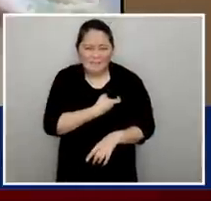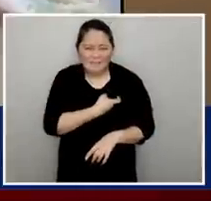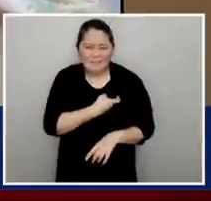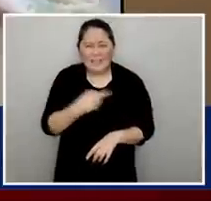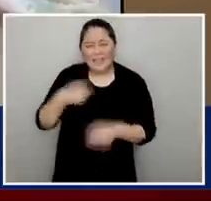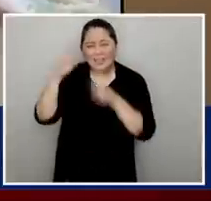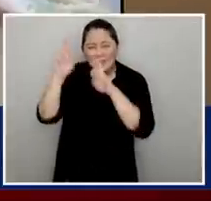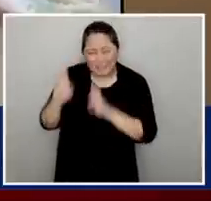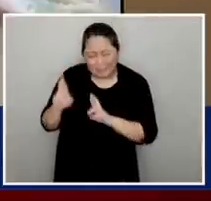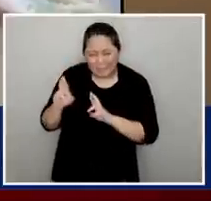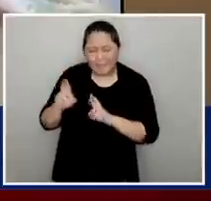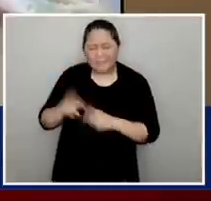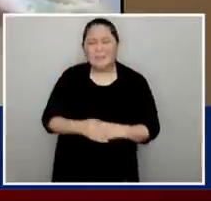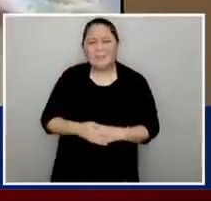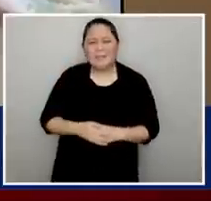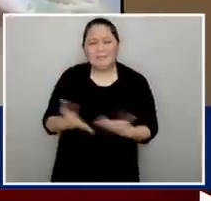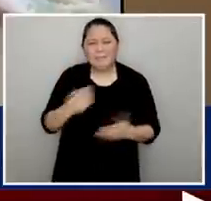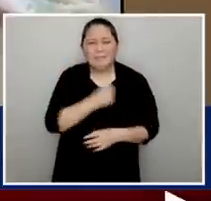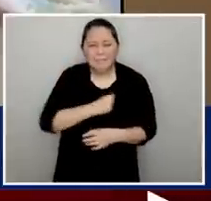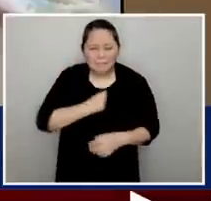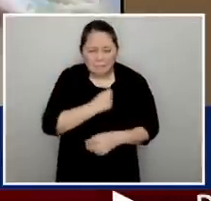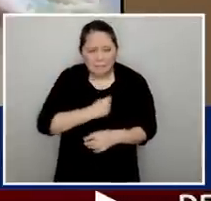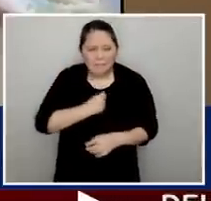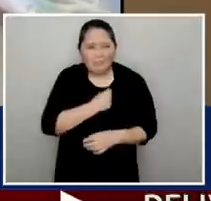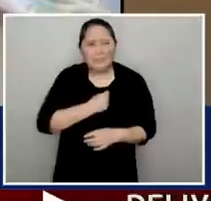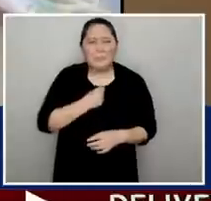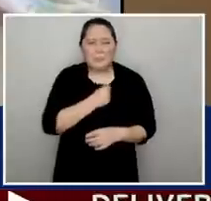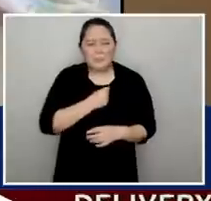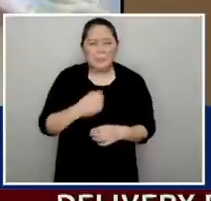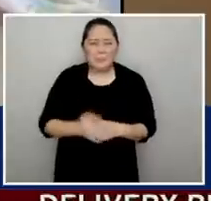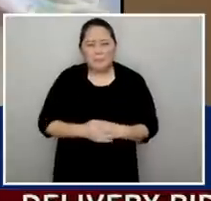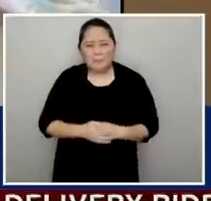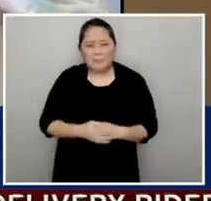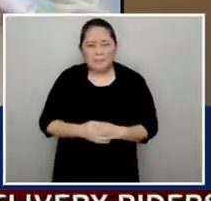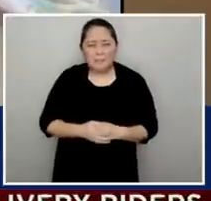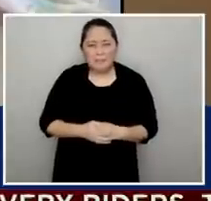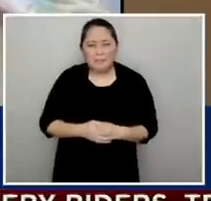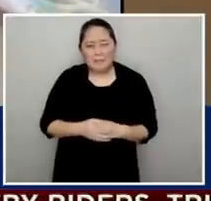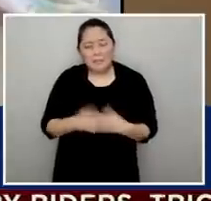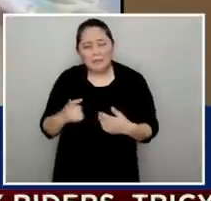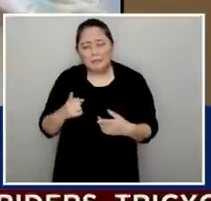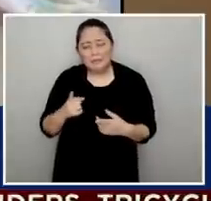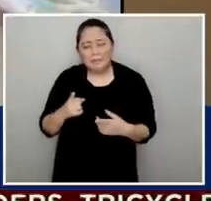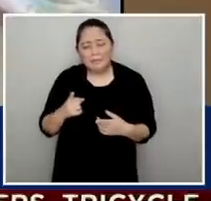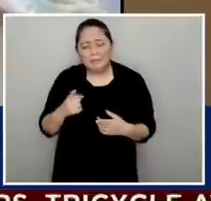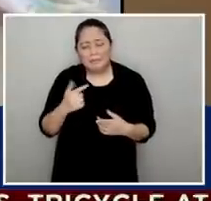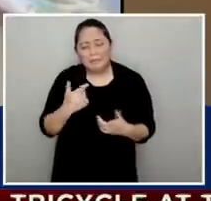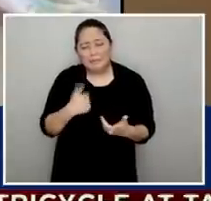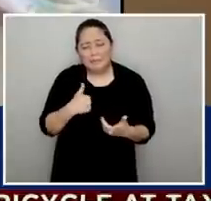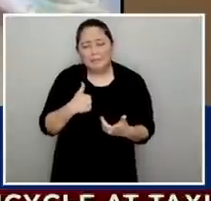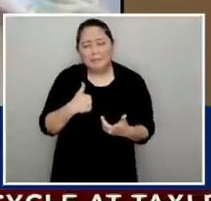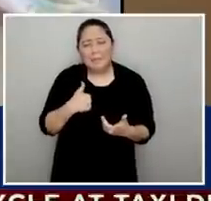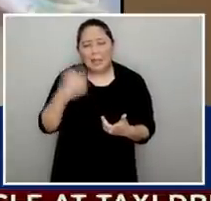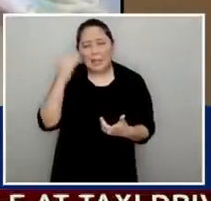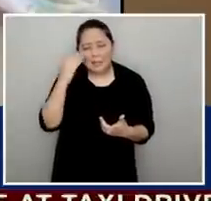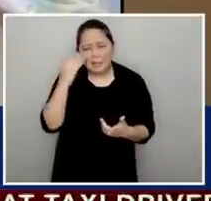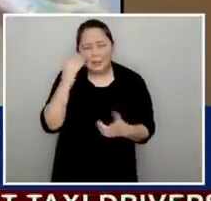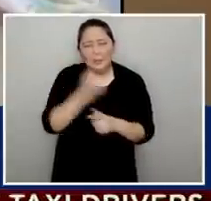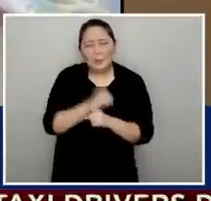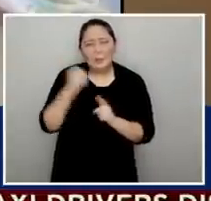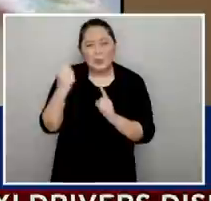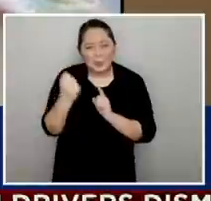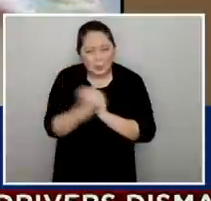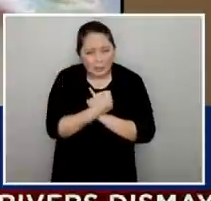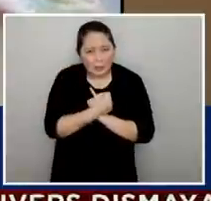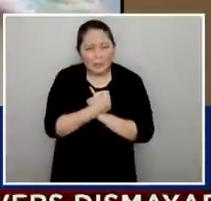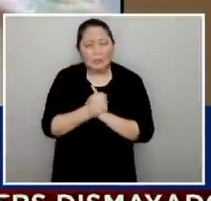apologize to, you know, the hurt and the situation that I am inevitably part